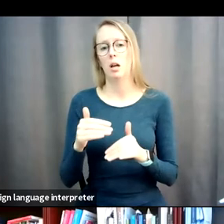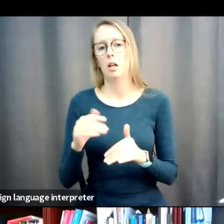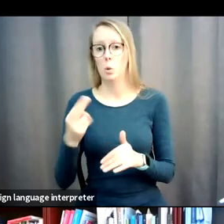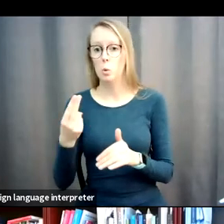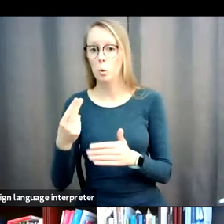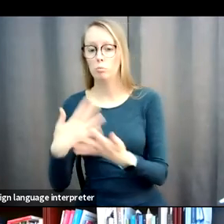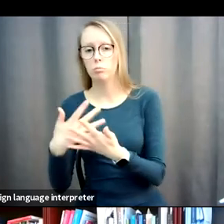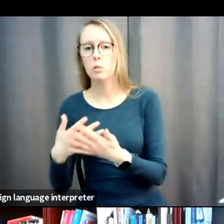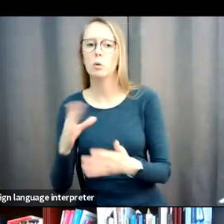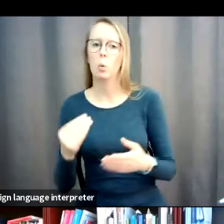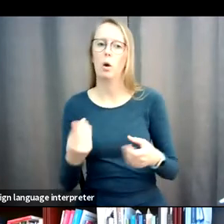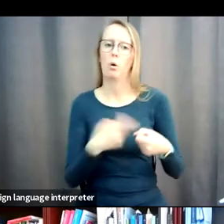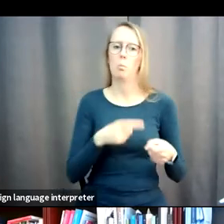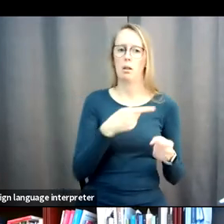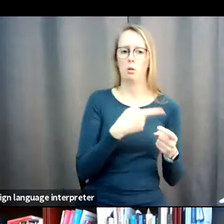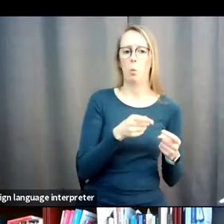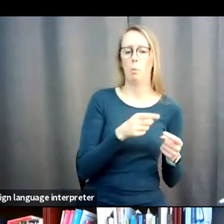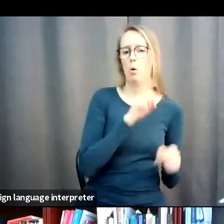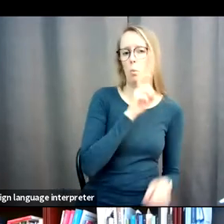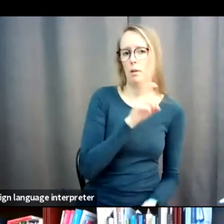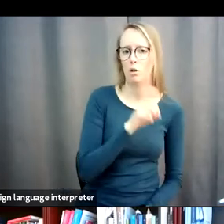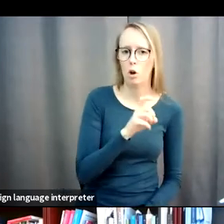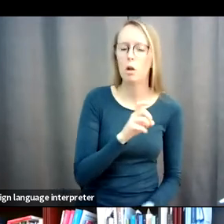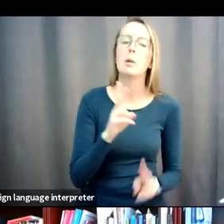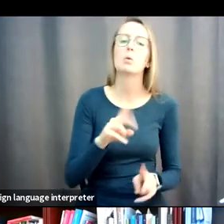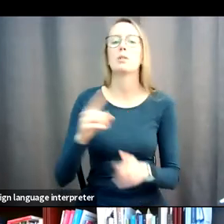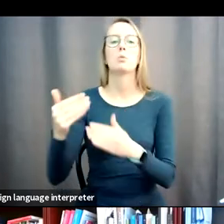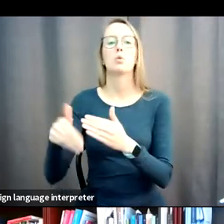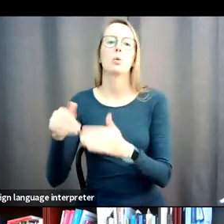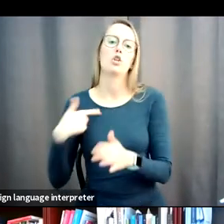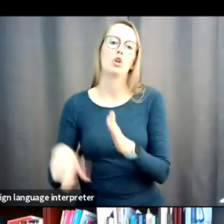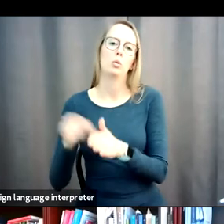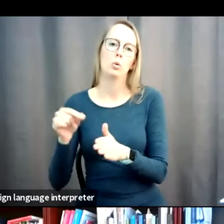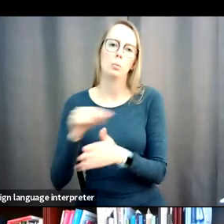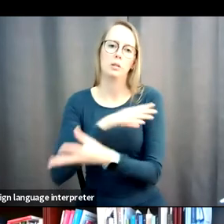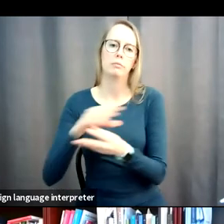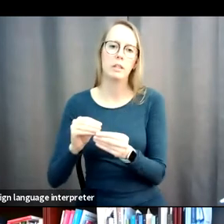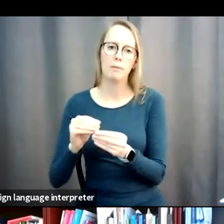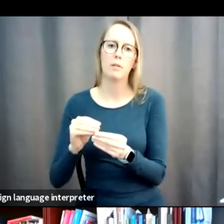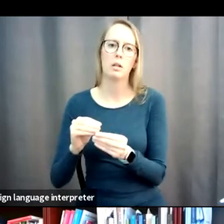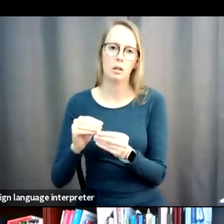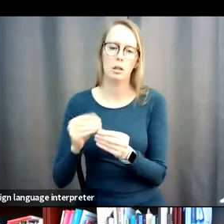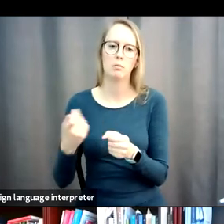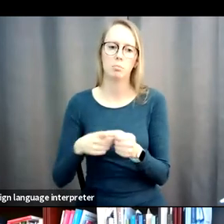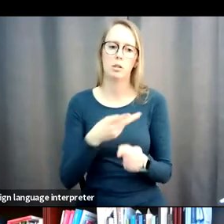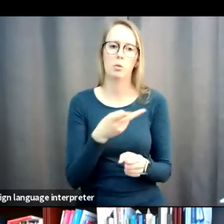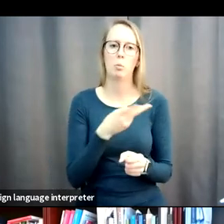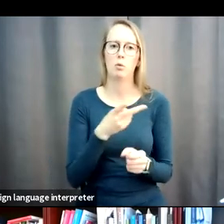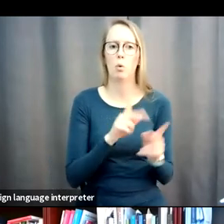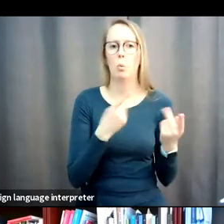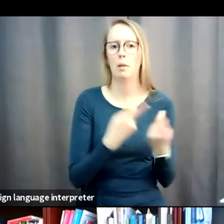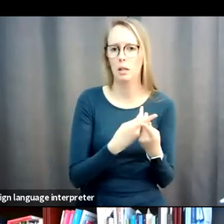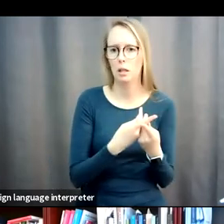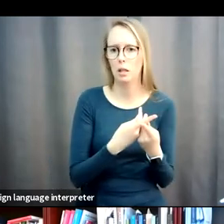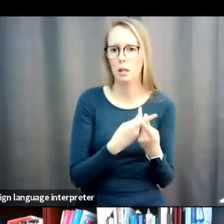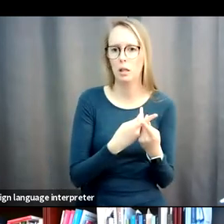general comments. But I will also, towards the end, mention the concluding observations from these two committees to the